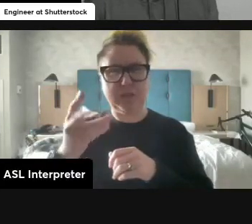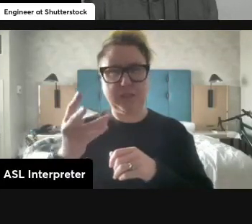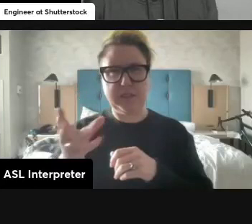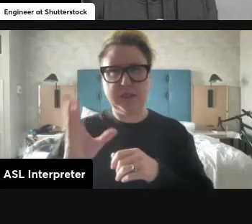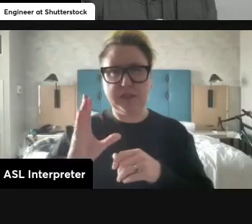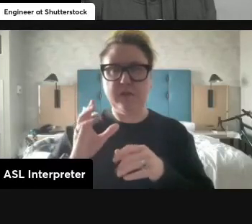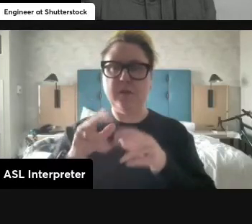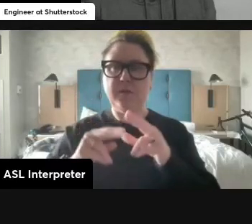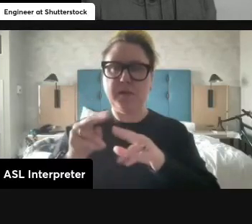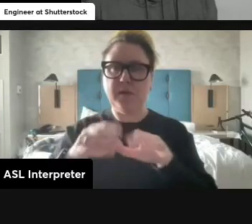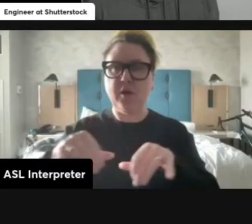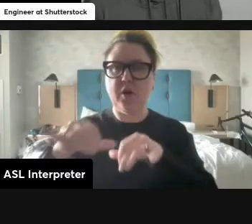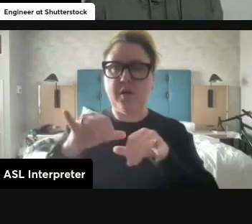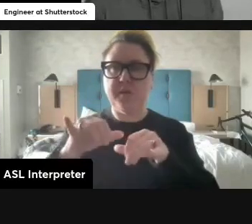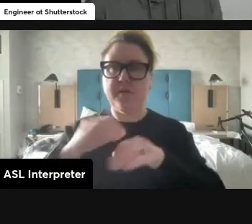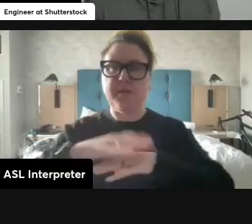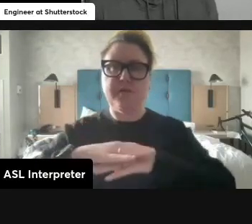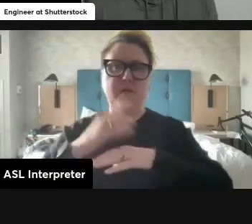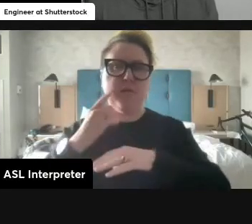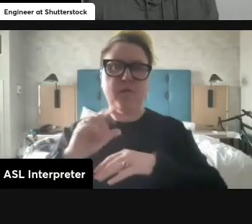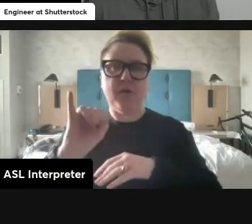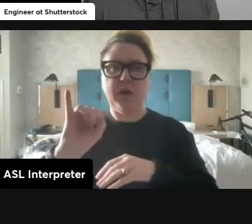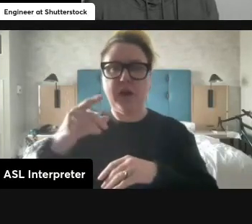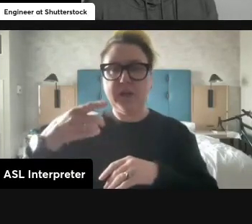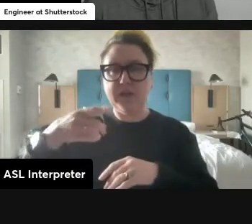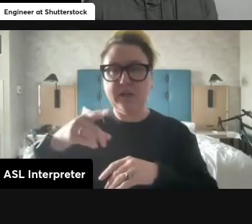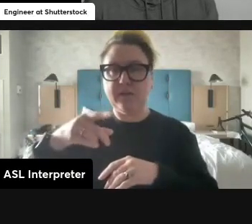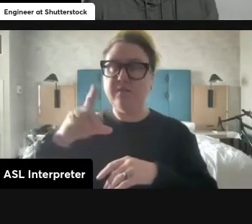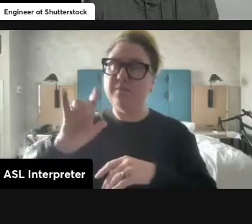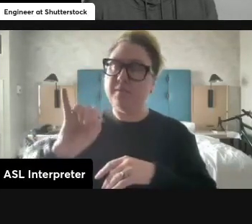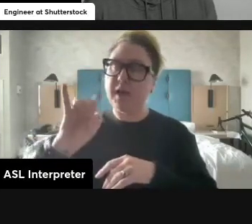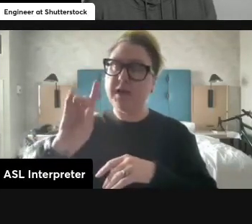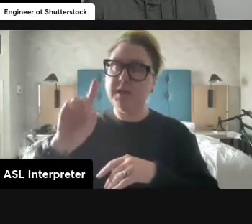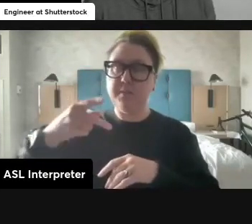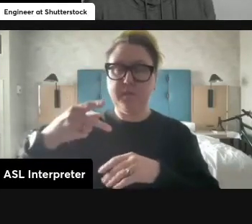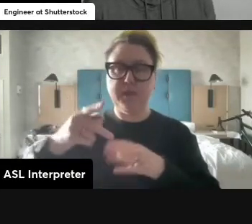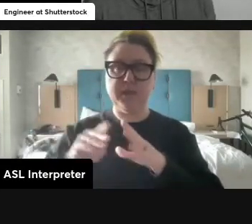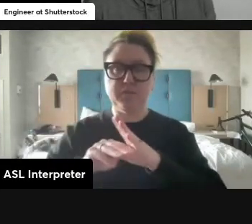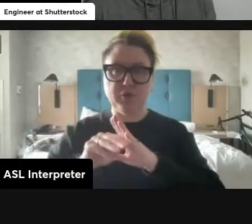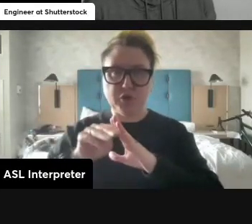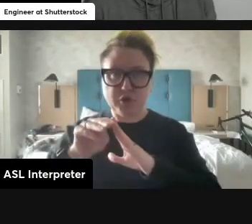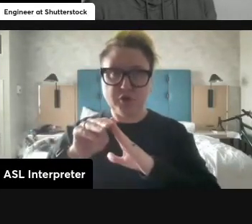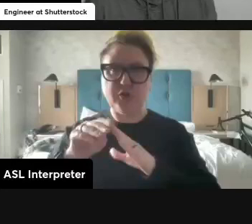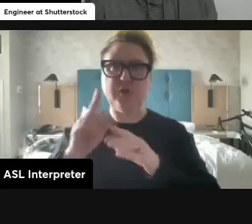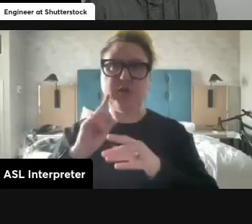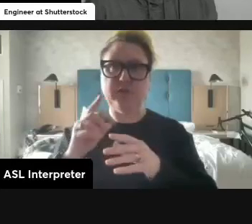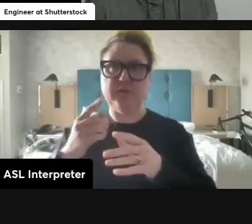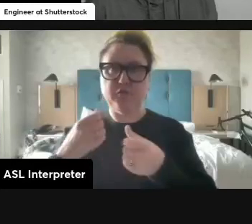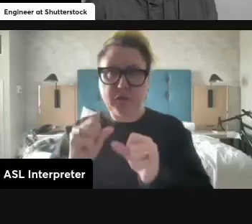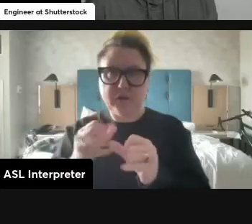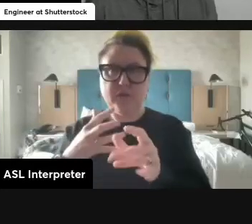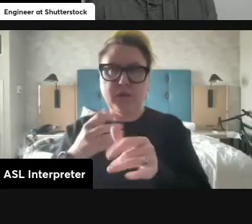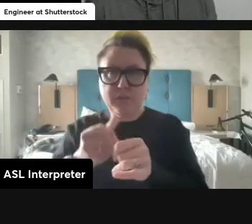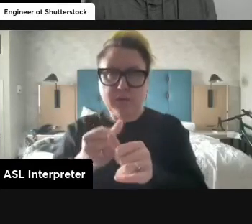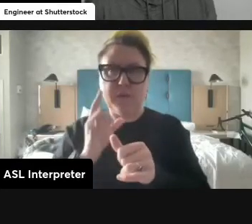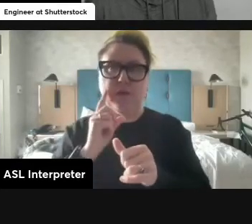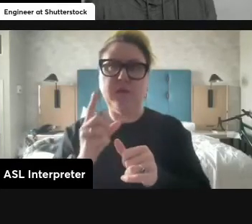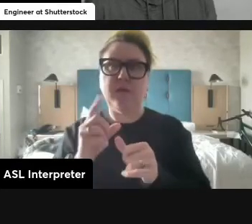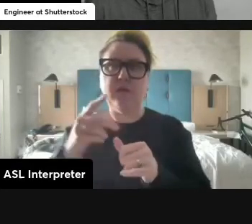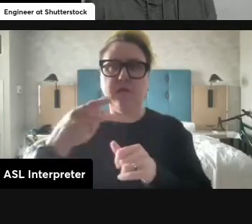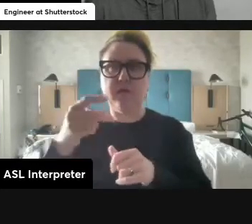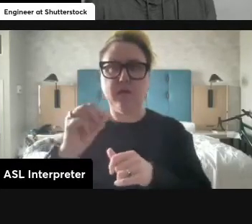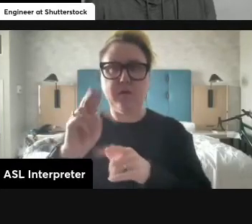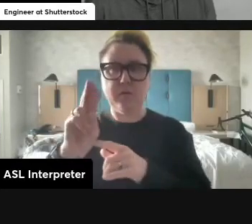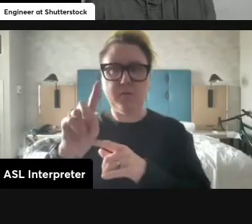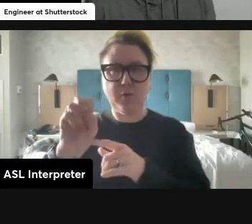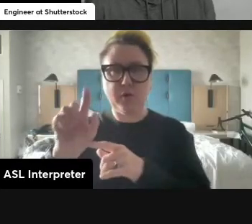then. And kind of as the IDP story has matured over the last few years, we've tried to stay on top of it and keep up. And I think Portal and all that are a